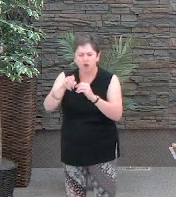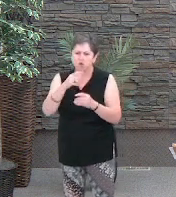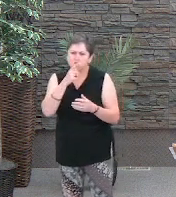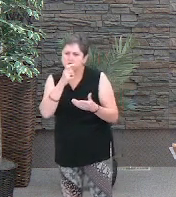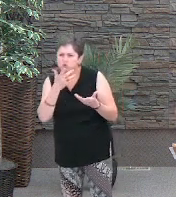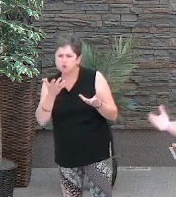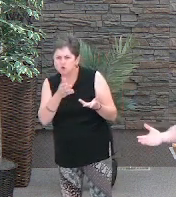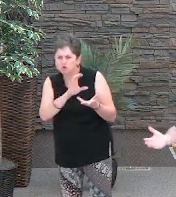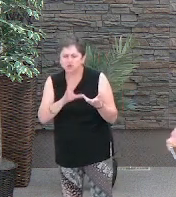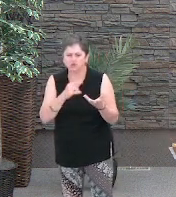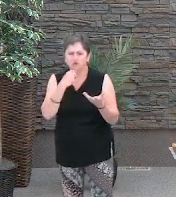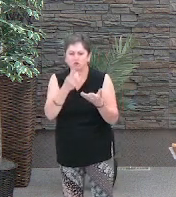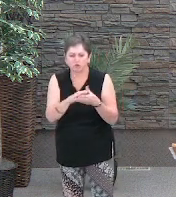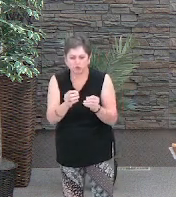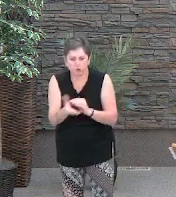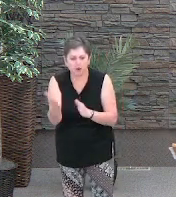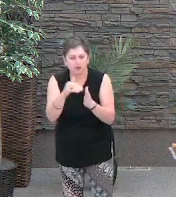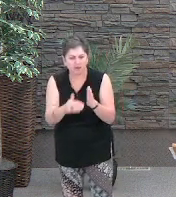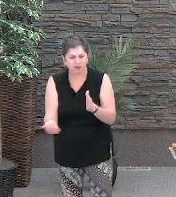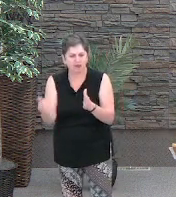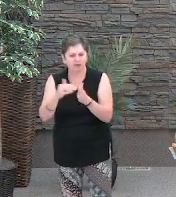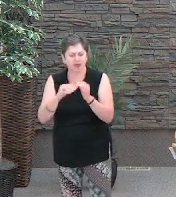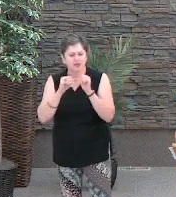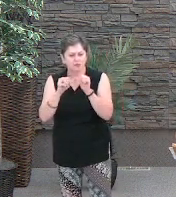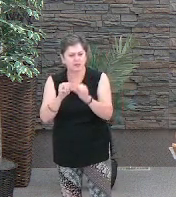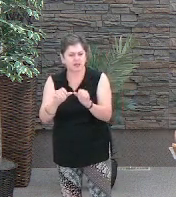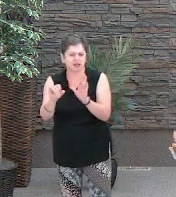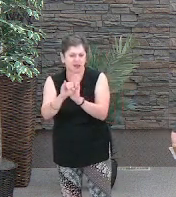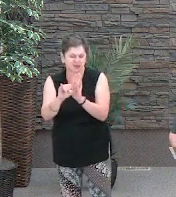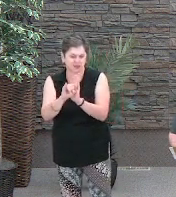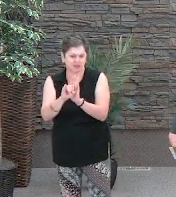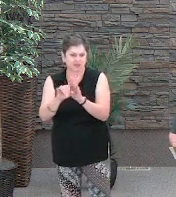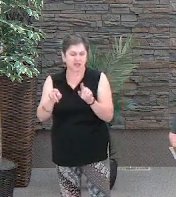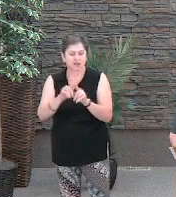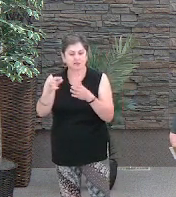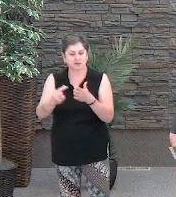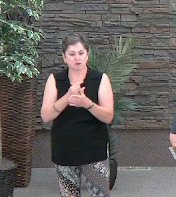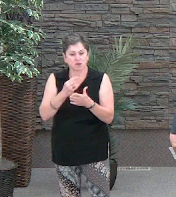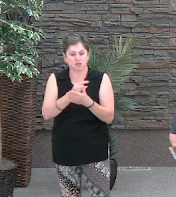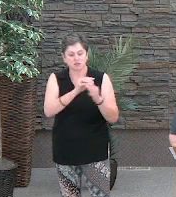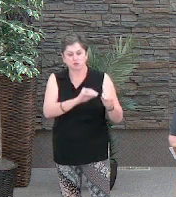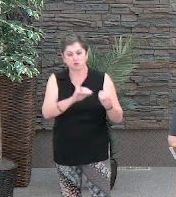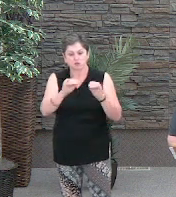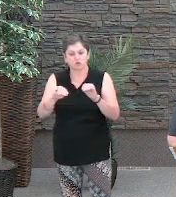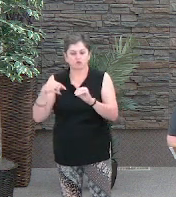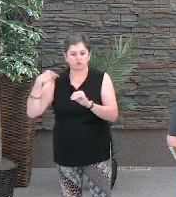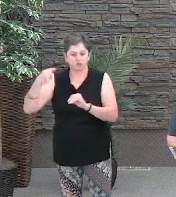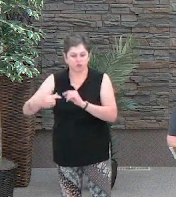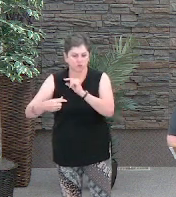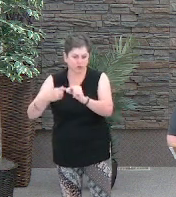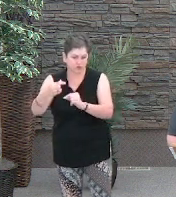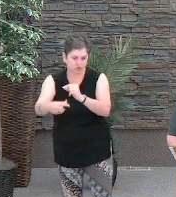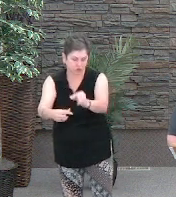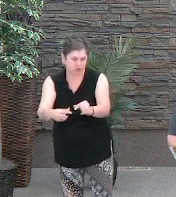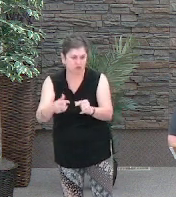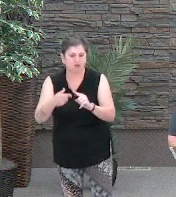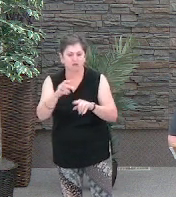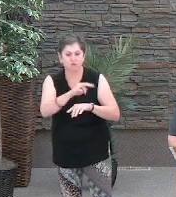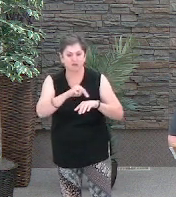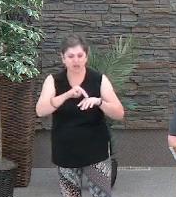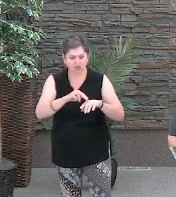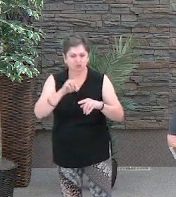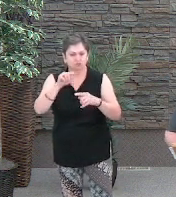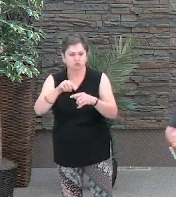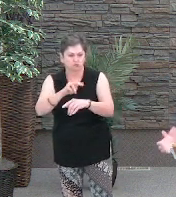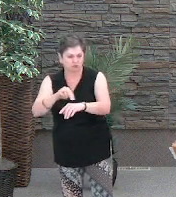they were, so they retold their story to maintain their identity as the gospel moved from generation to generation and from nation to